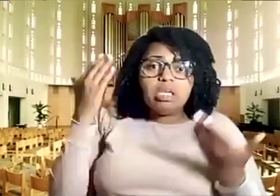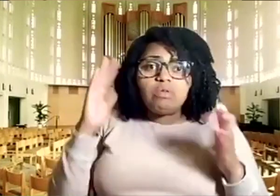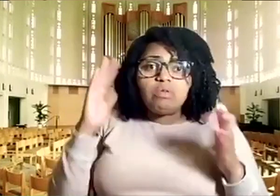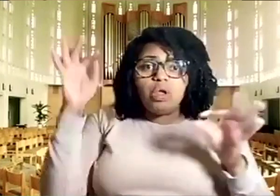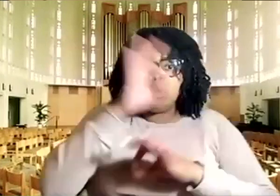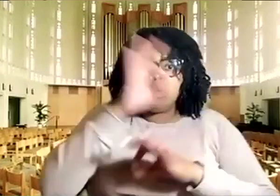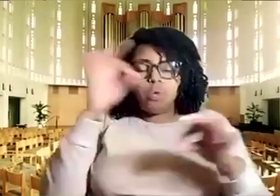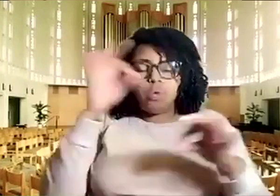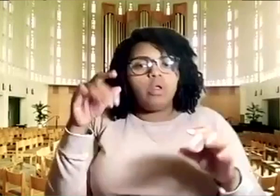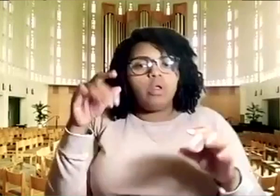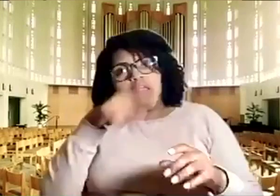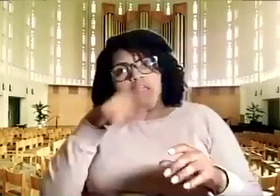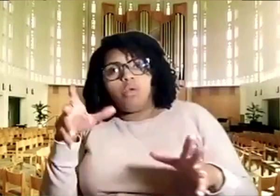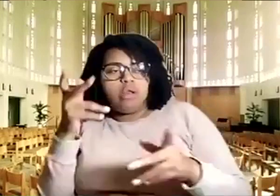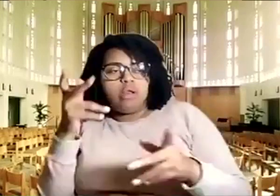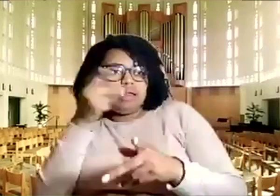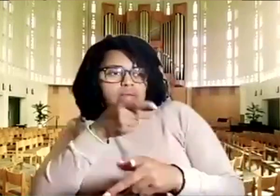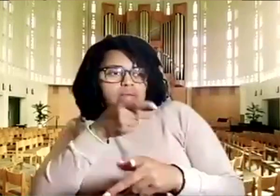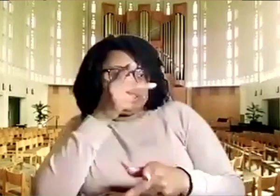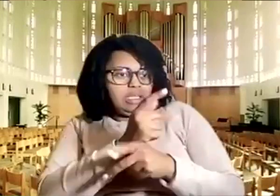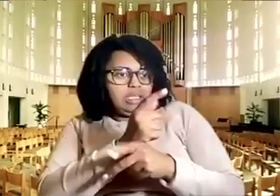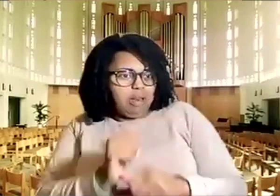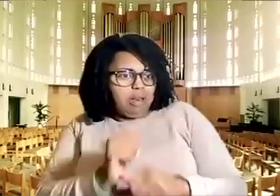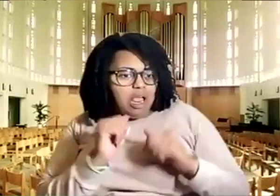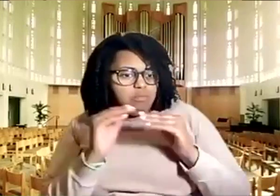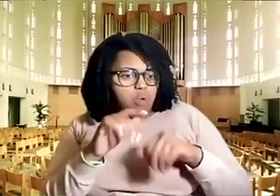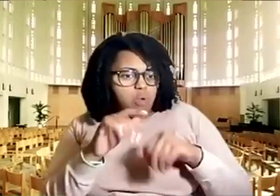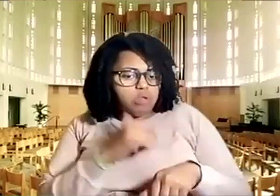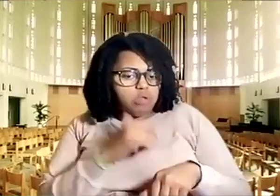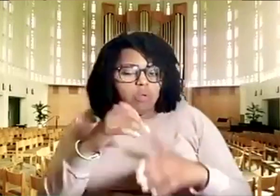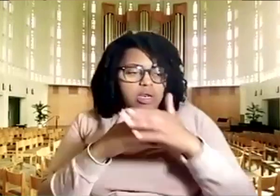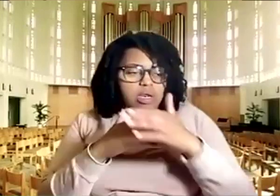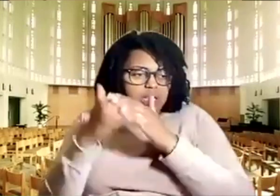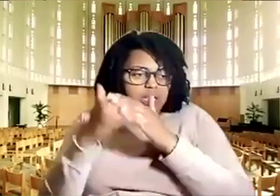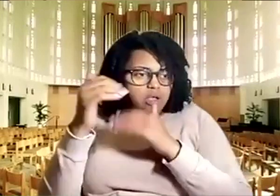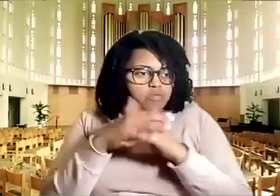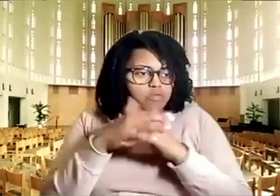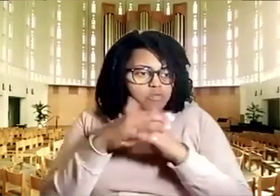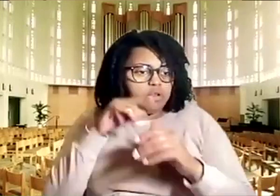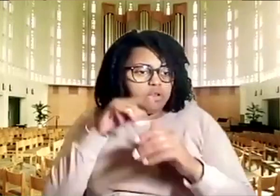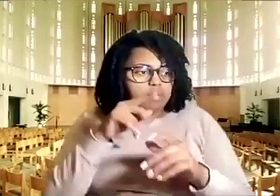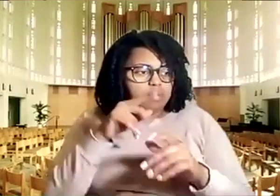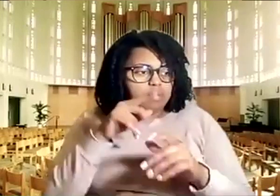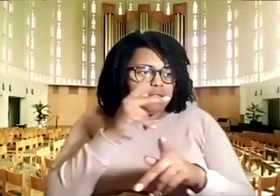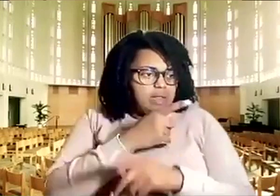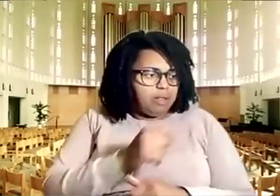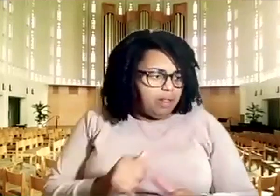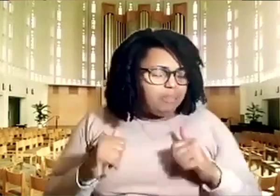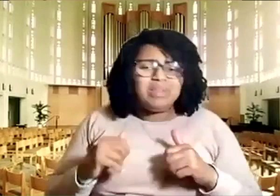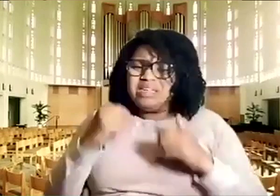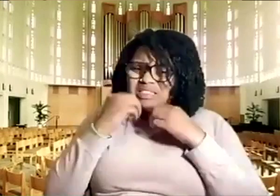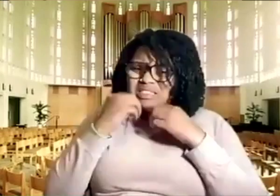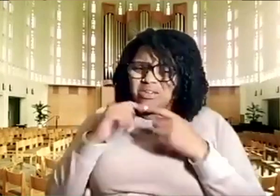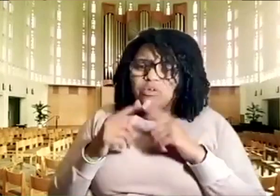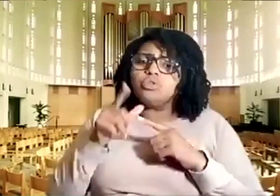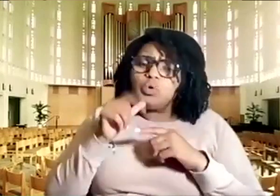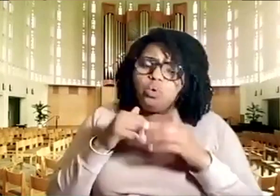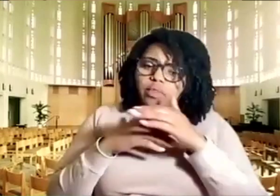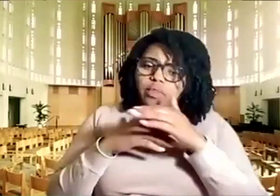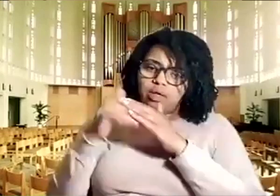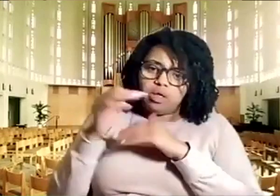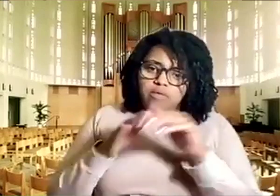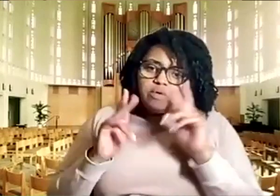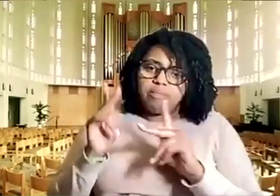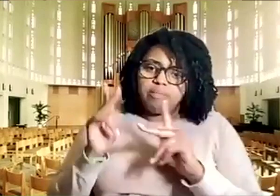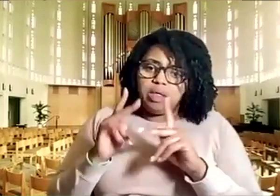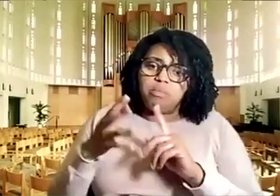wanted to comfort him and keep him alive. Dear friends, who are the comfort people in our midst? Because you know that